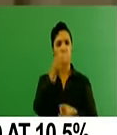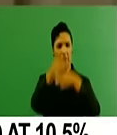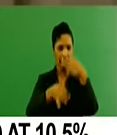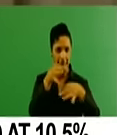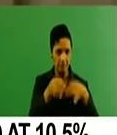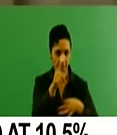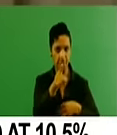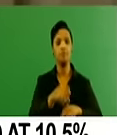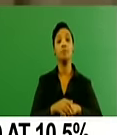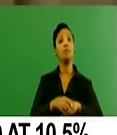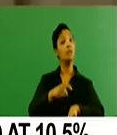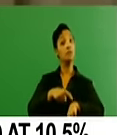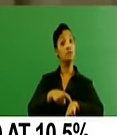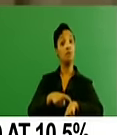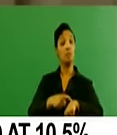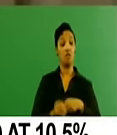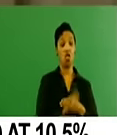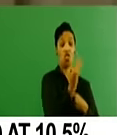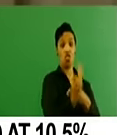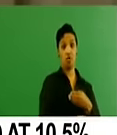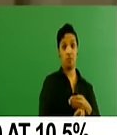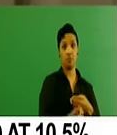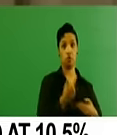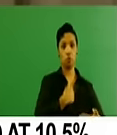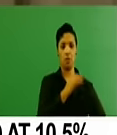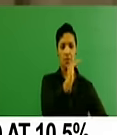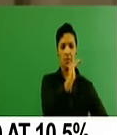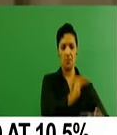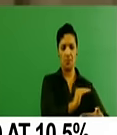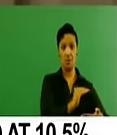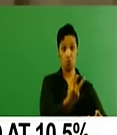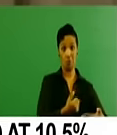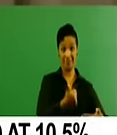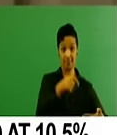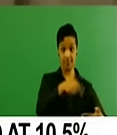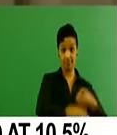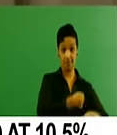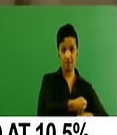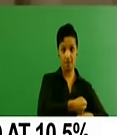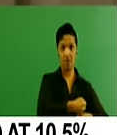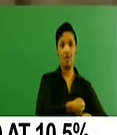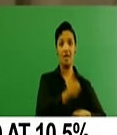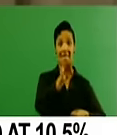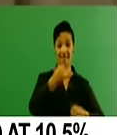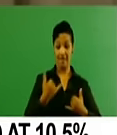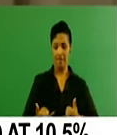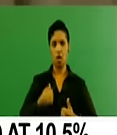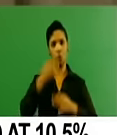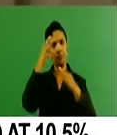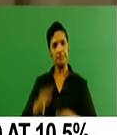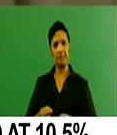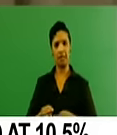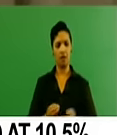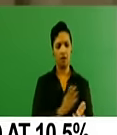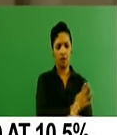the contraction in the first quarter of this year, to achieve 0% growth